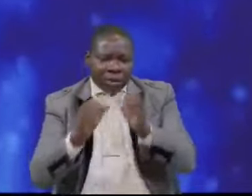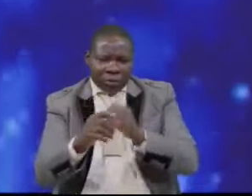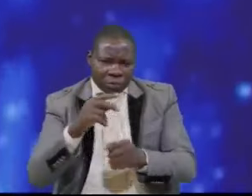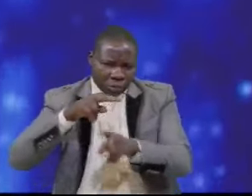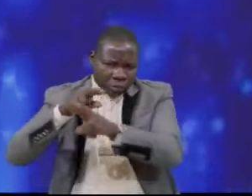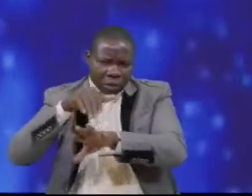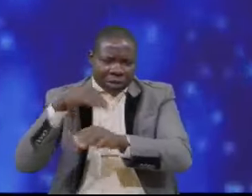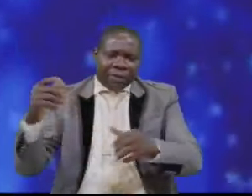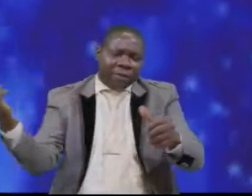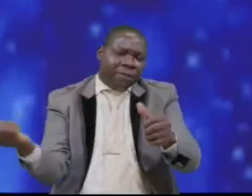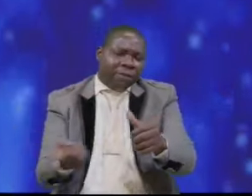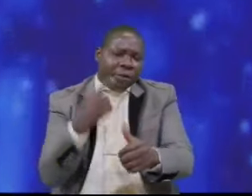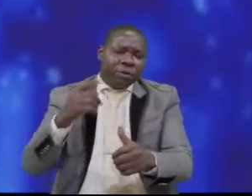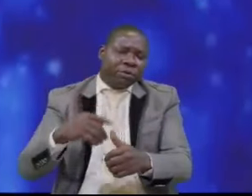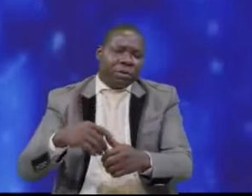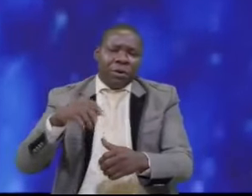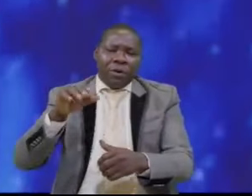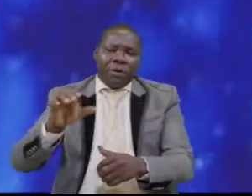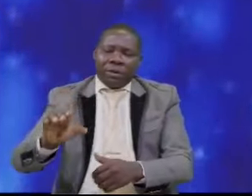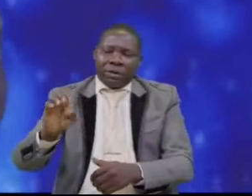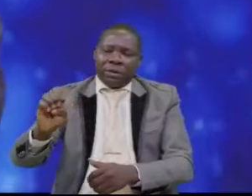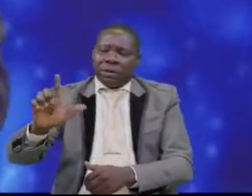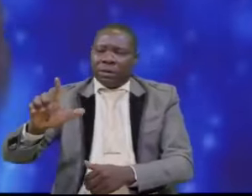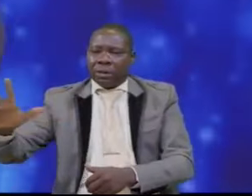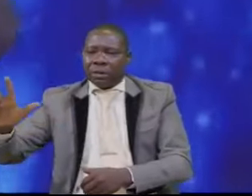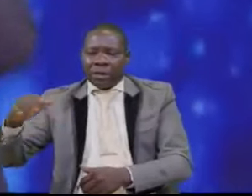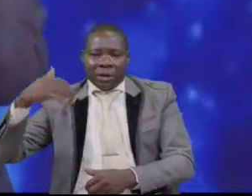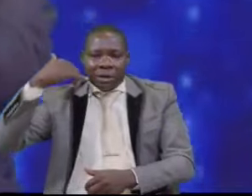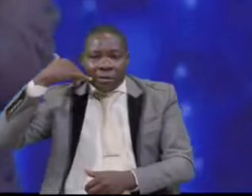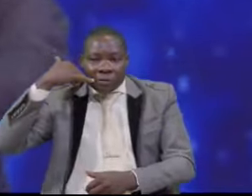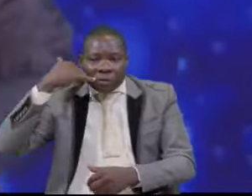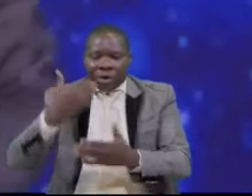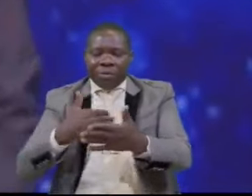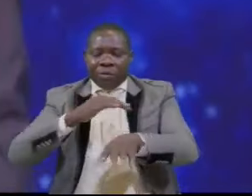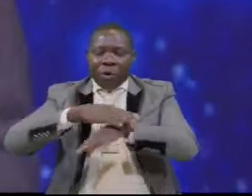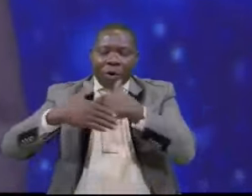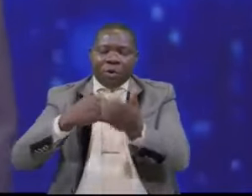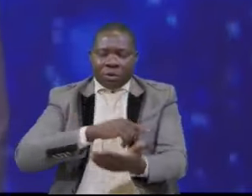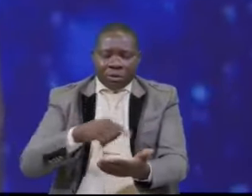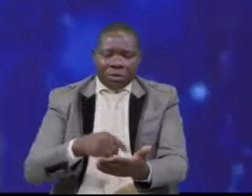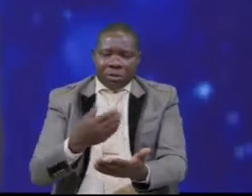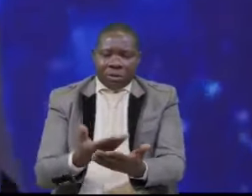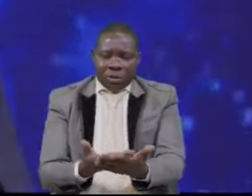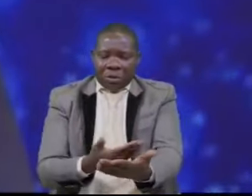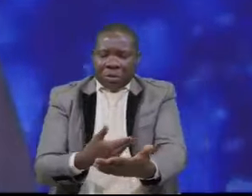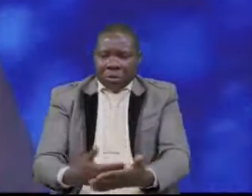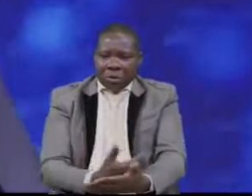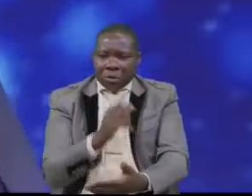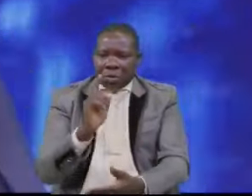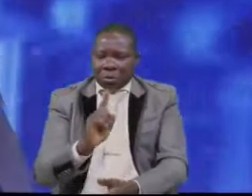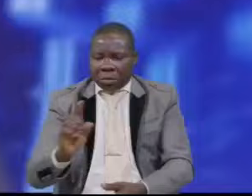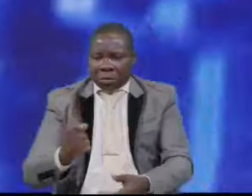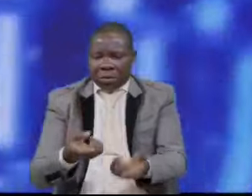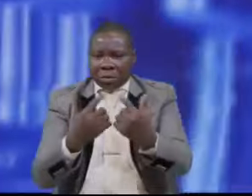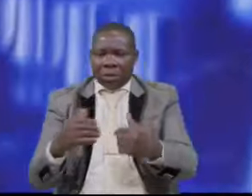all these new phones came out, they had limited service. But the people that